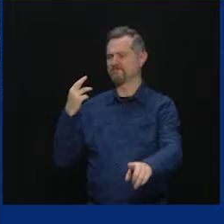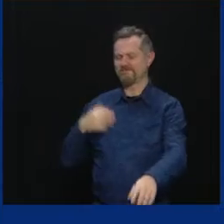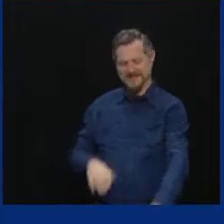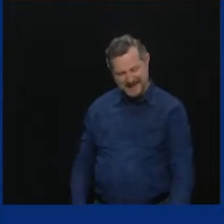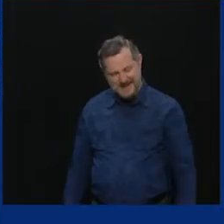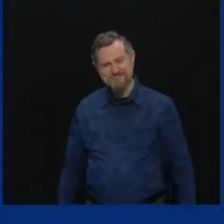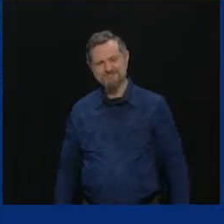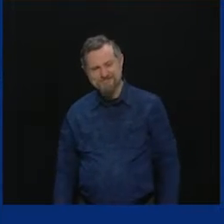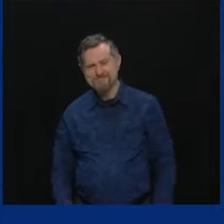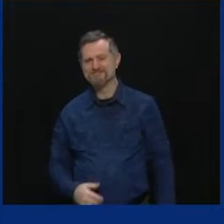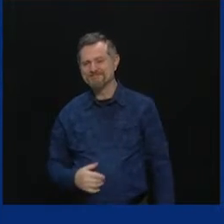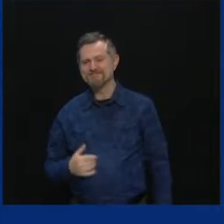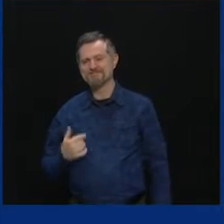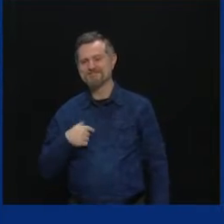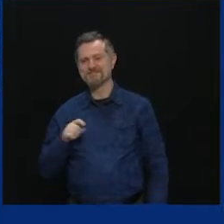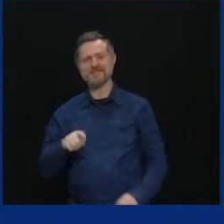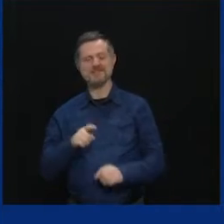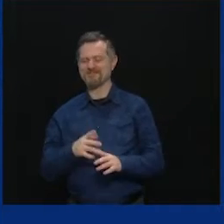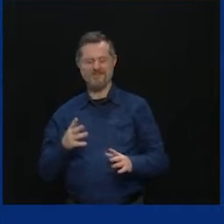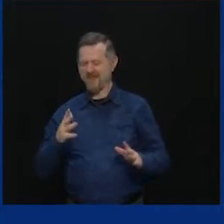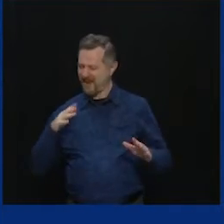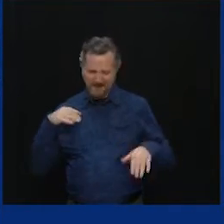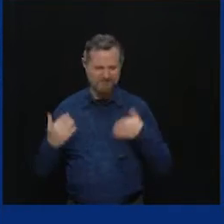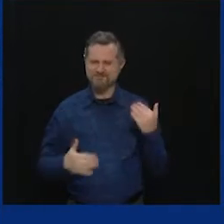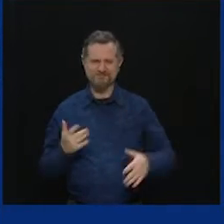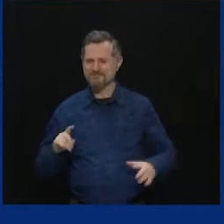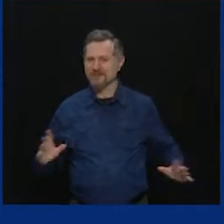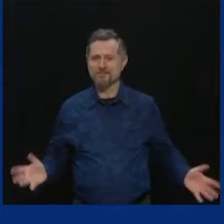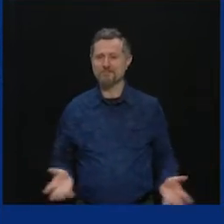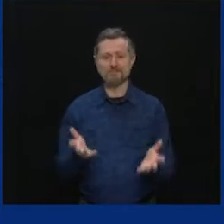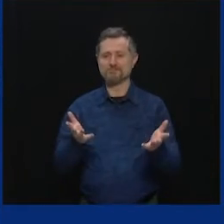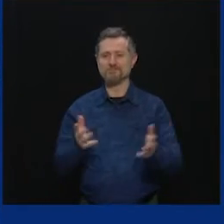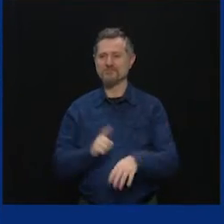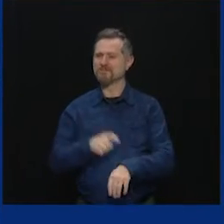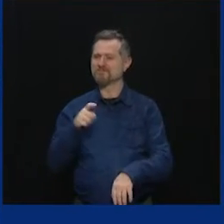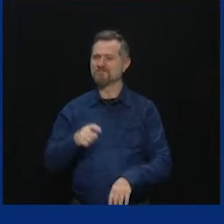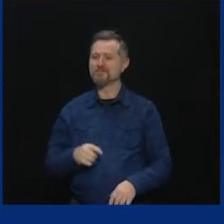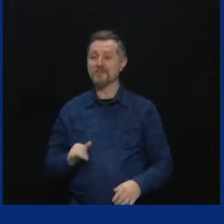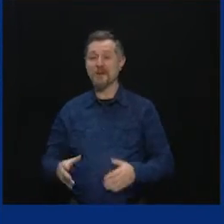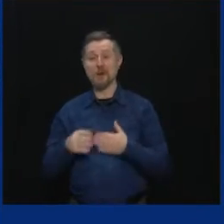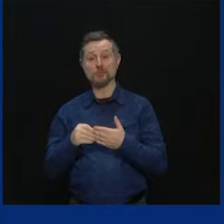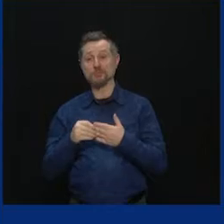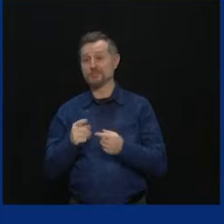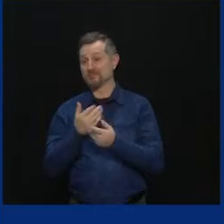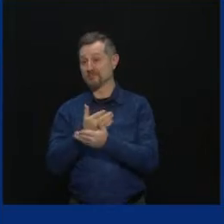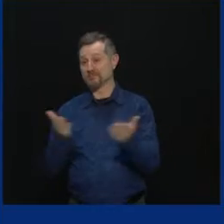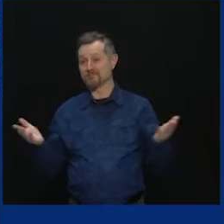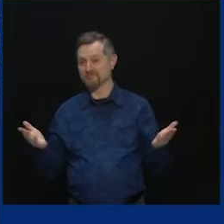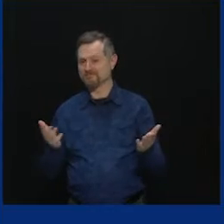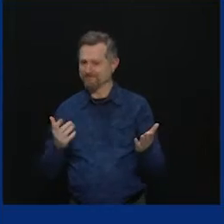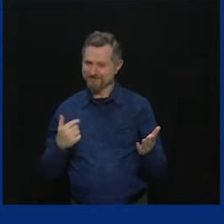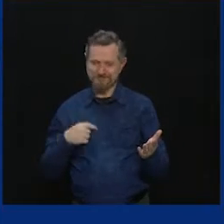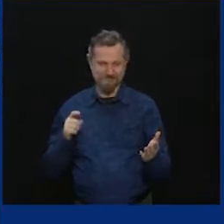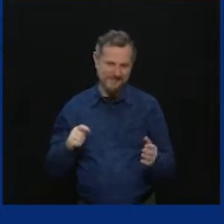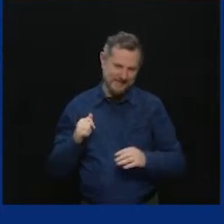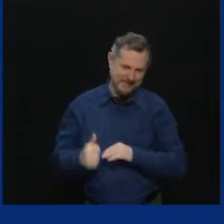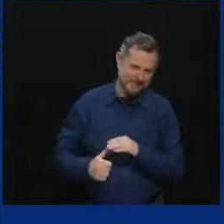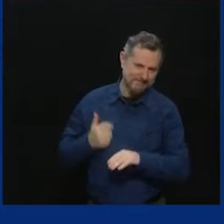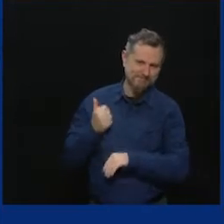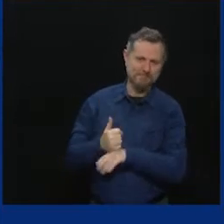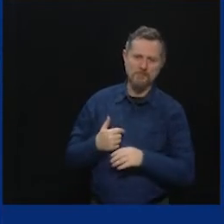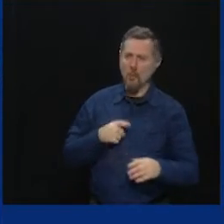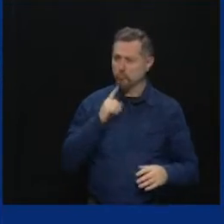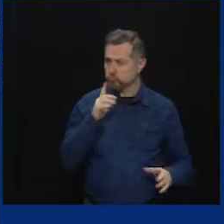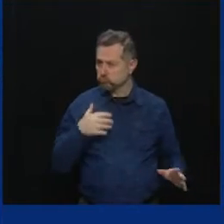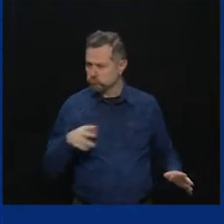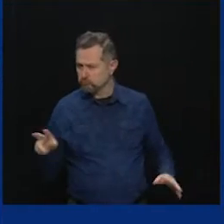must do something and has the leadership to actually create a model. I'm happy to have been part of majority